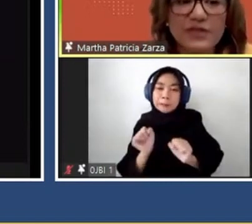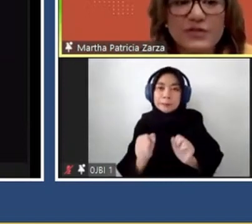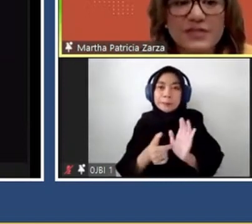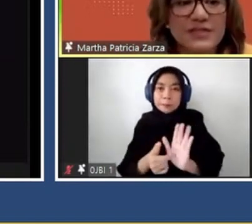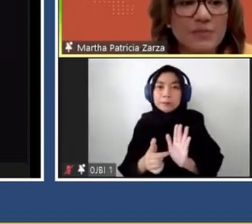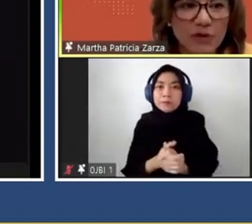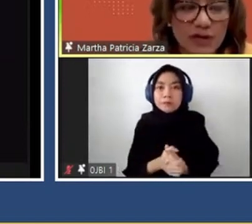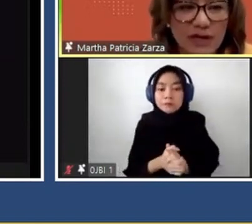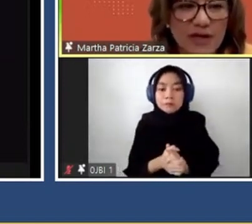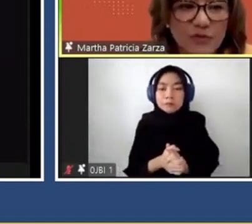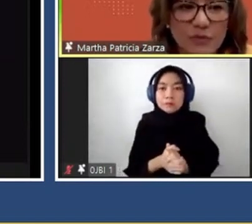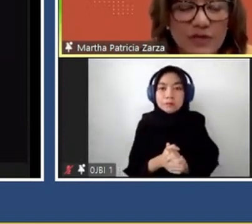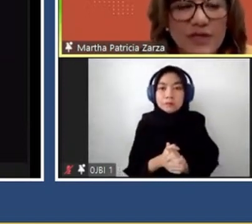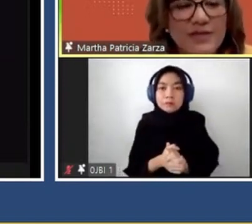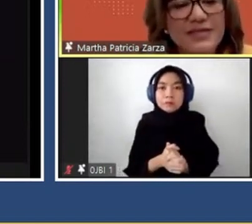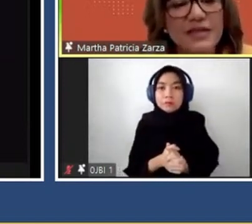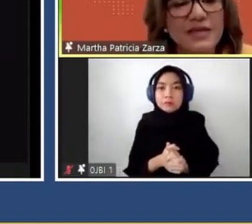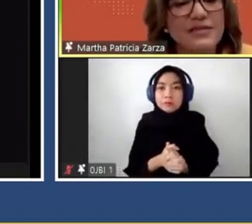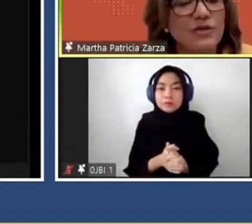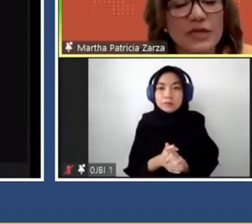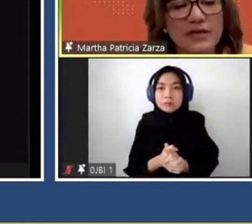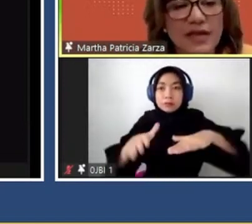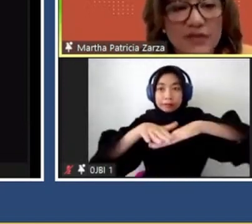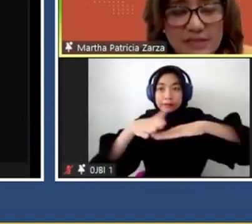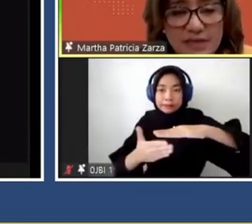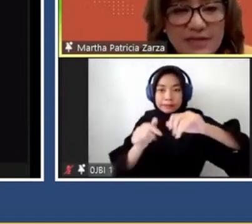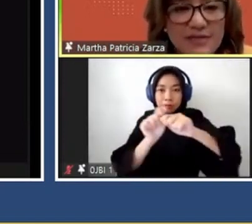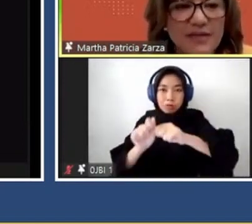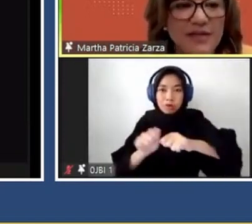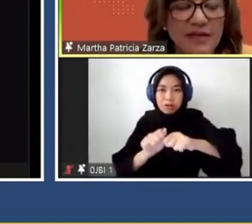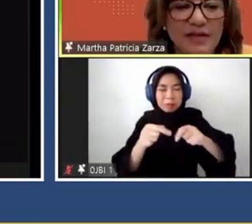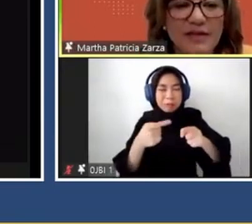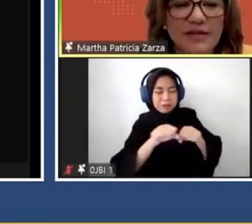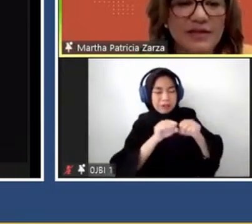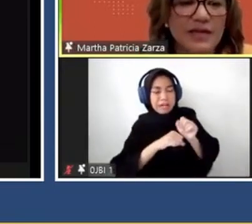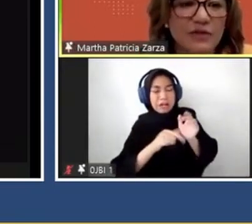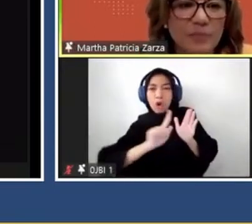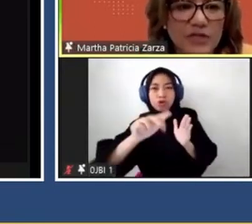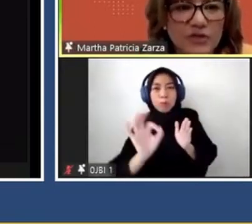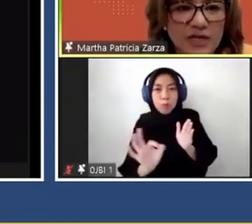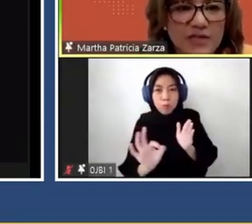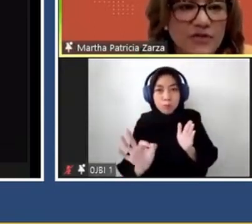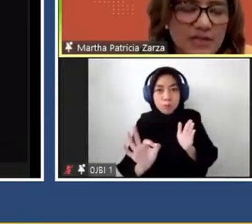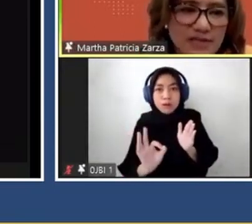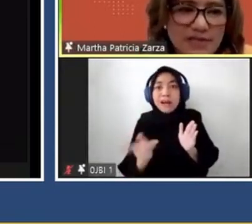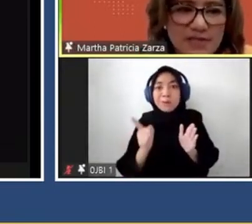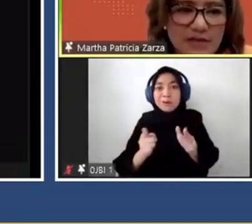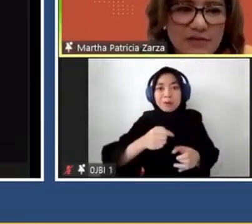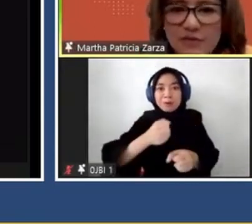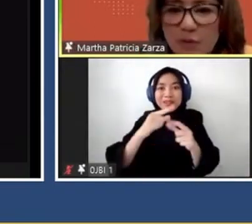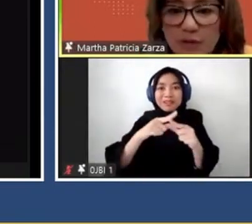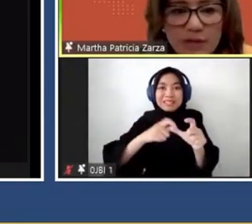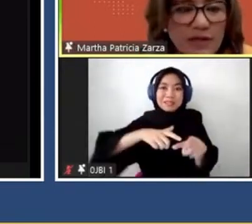although it reduces the smoke output, it still does not meet health standards. The lack of pressure gas caused